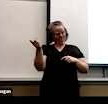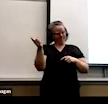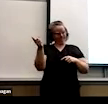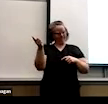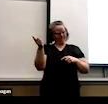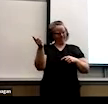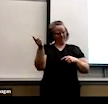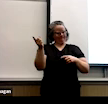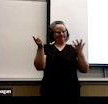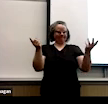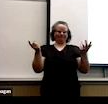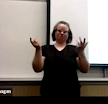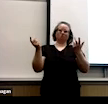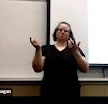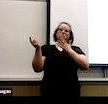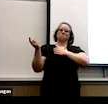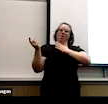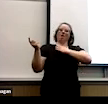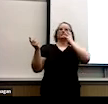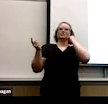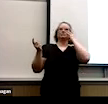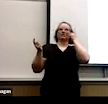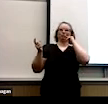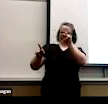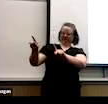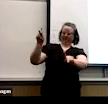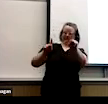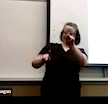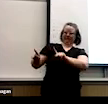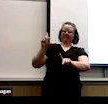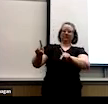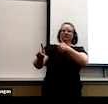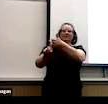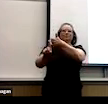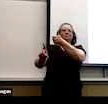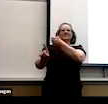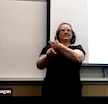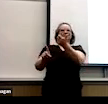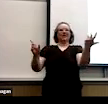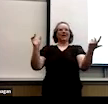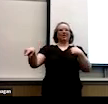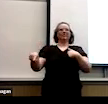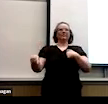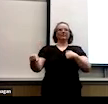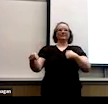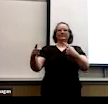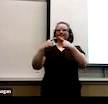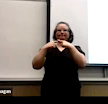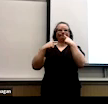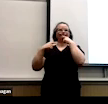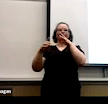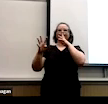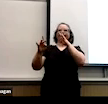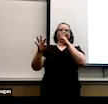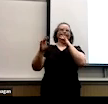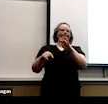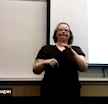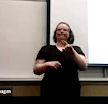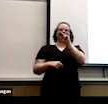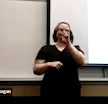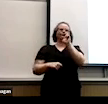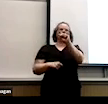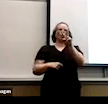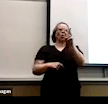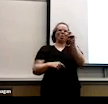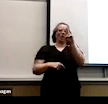nonverbal and they come into my clinic with their parents and they're traumatized. Like the look on their face is just horror because they've been going to, for